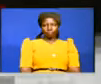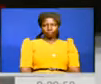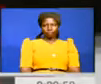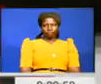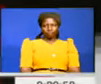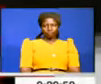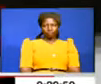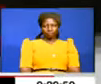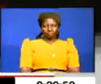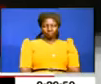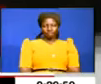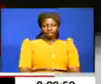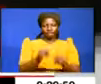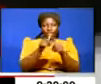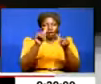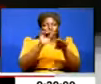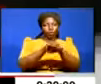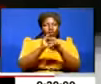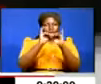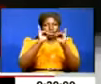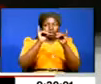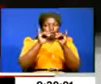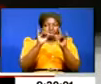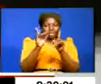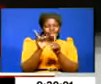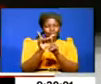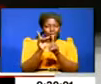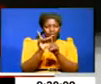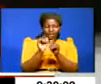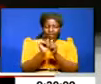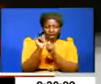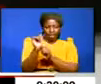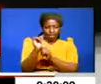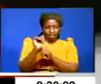Well, good news. It's just 15 days to the next month.